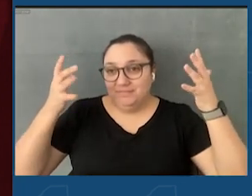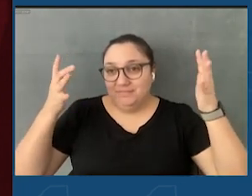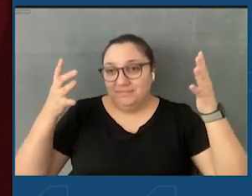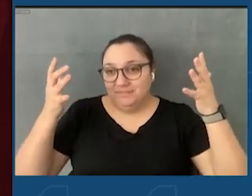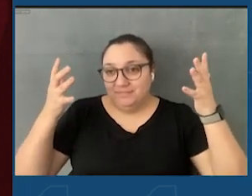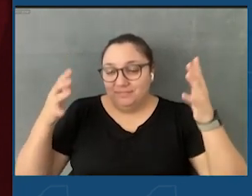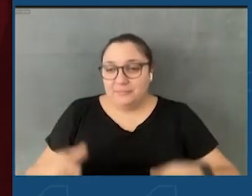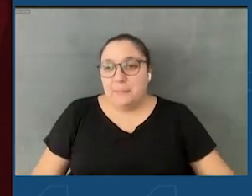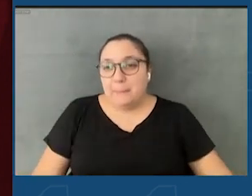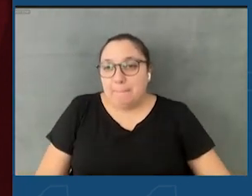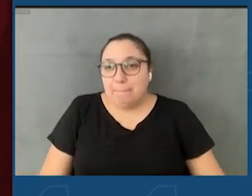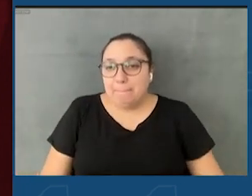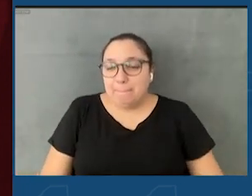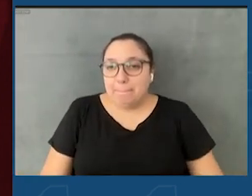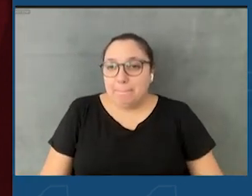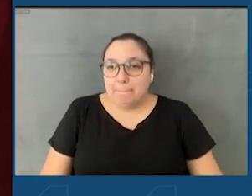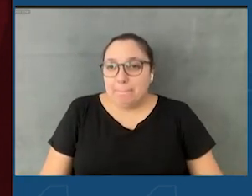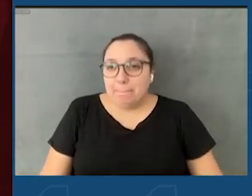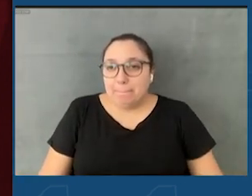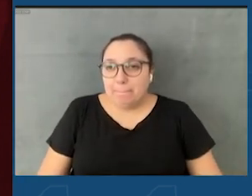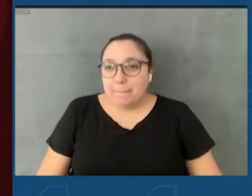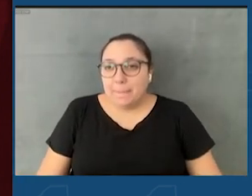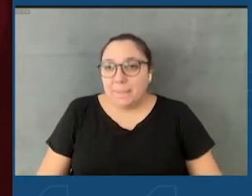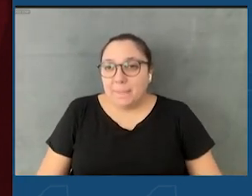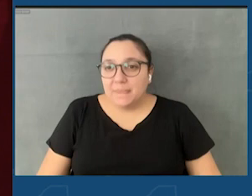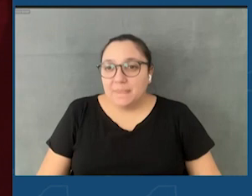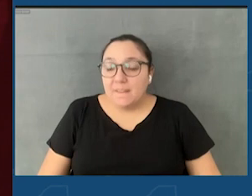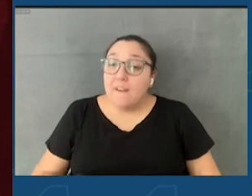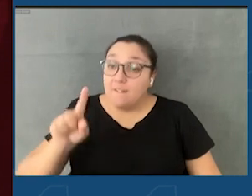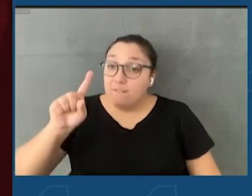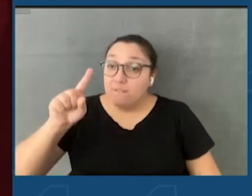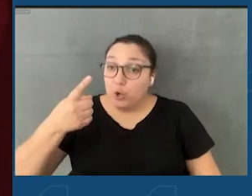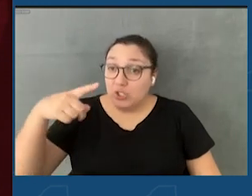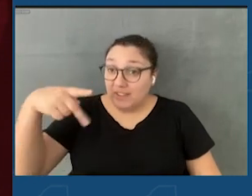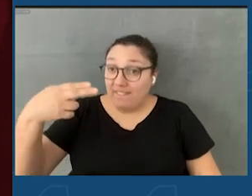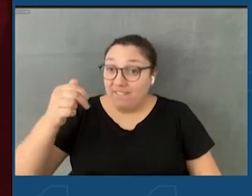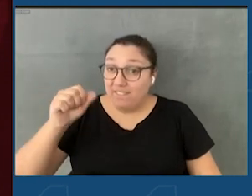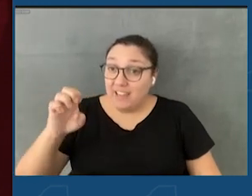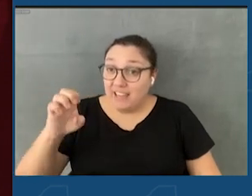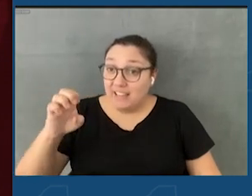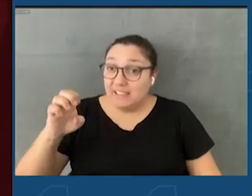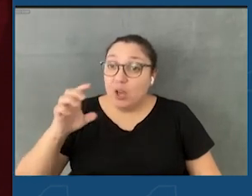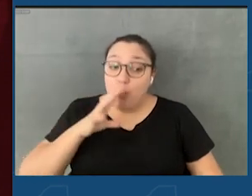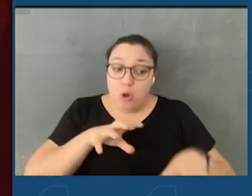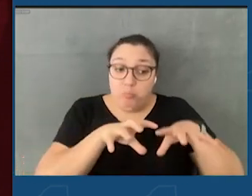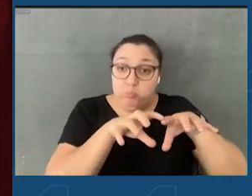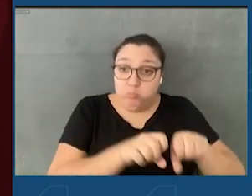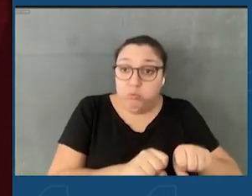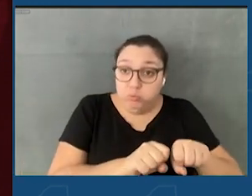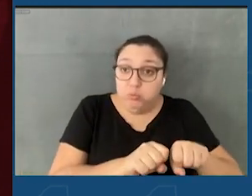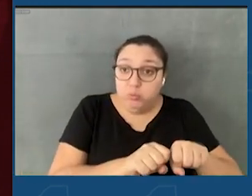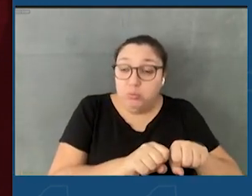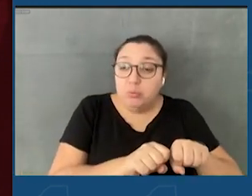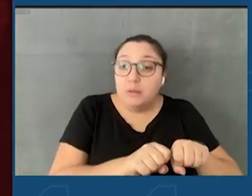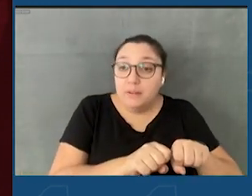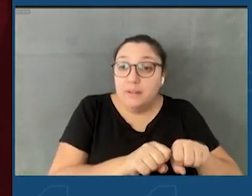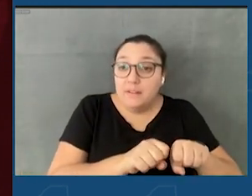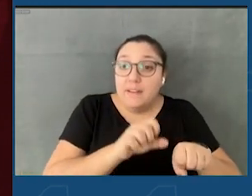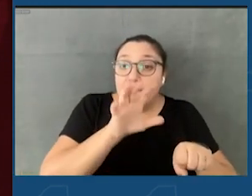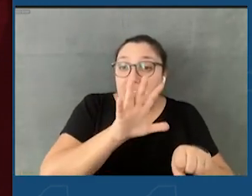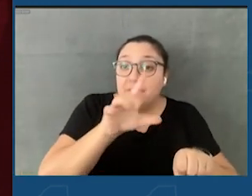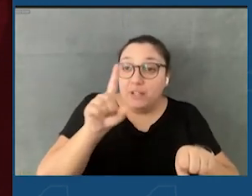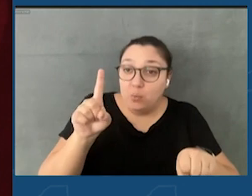who recognizes that working with our municipalities, but also making sure that we are